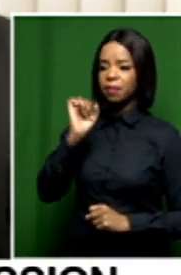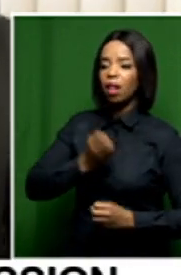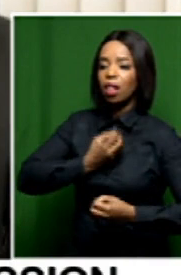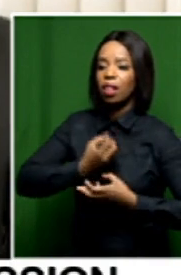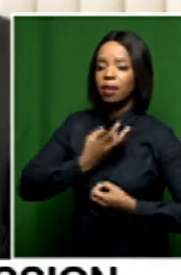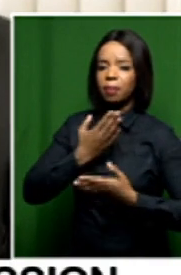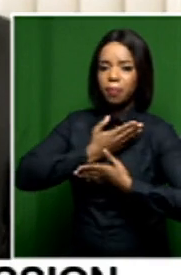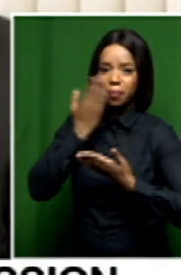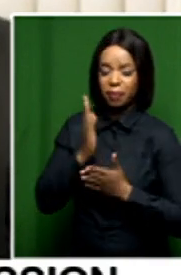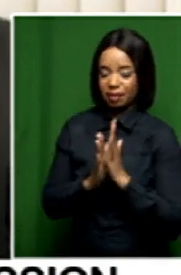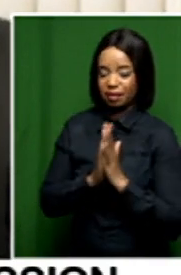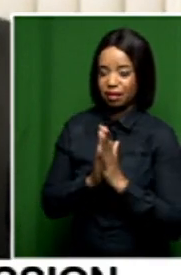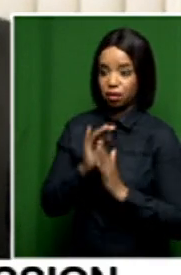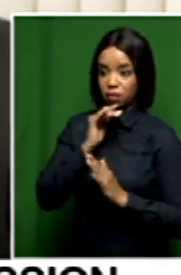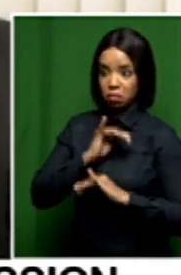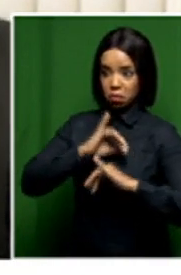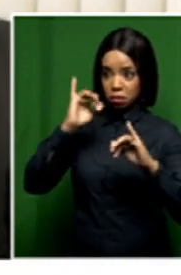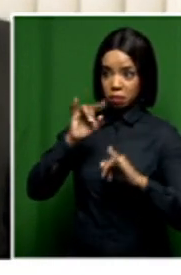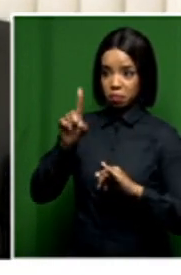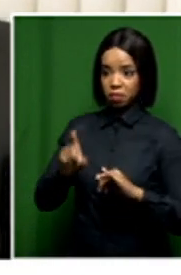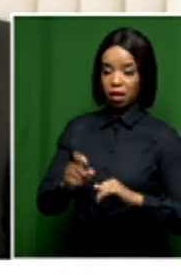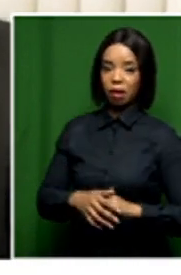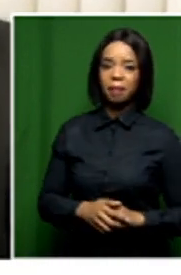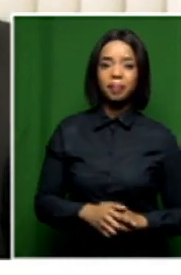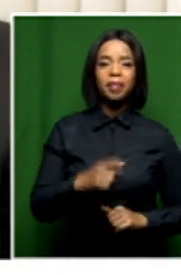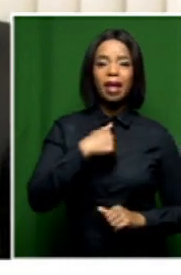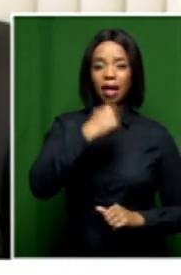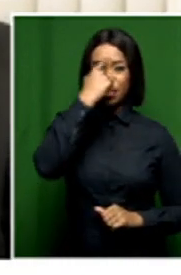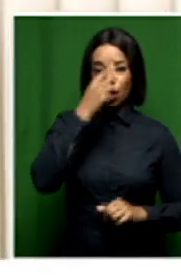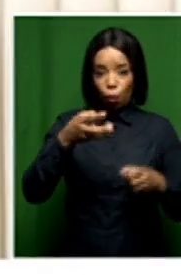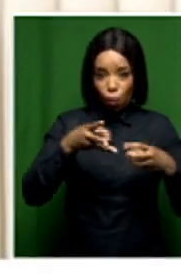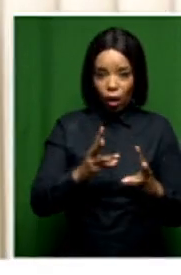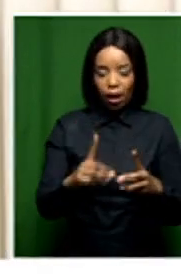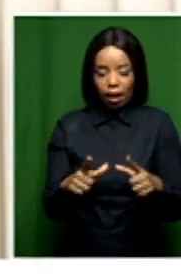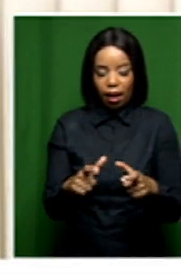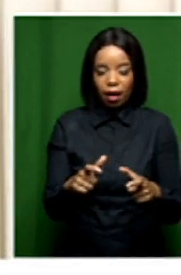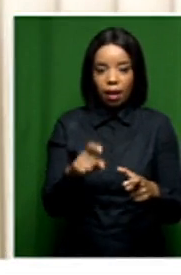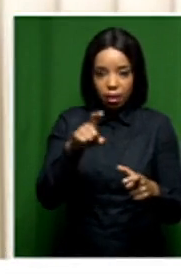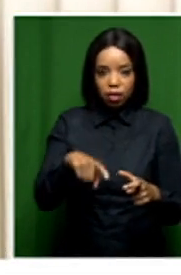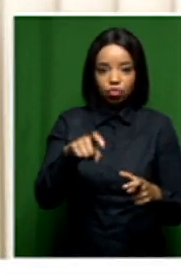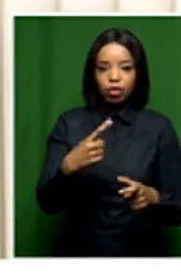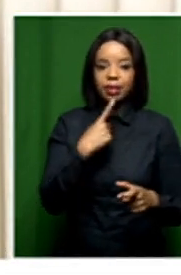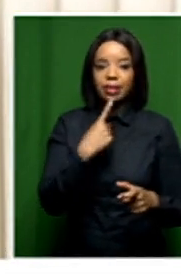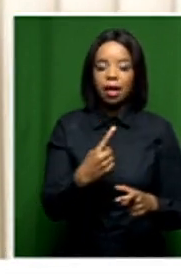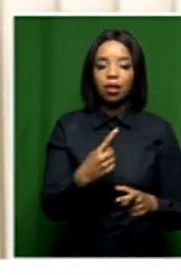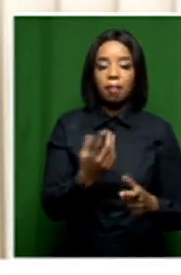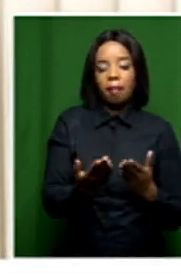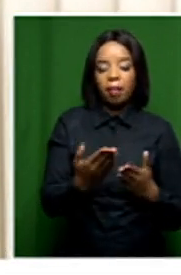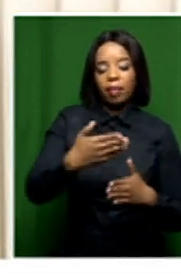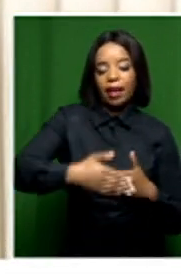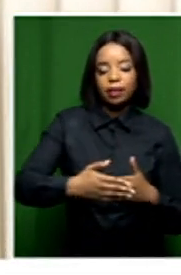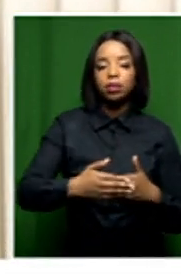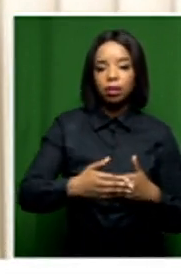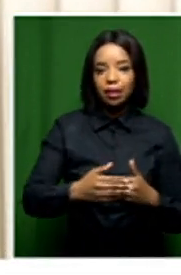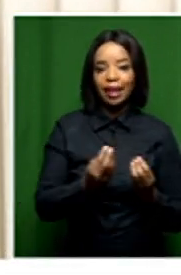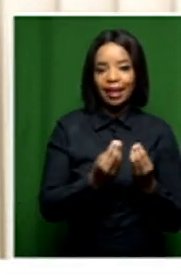I think maybe the way that they should have handled it, they would have said, maybe at the end, these are the things that we can take out from your evidence. We're not going to throw it